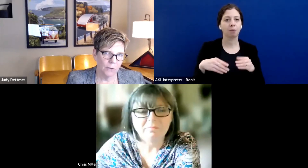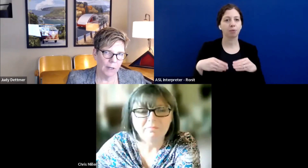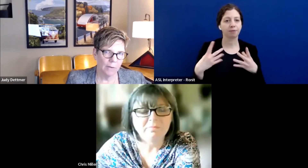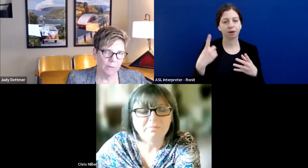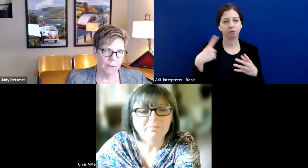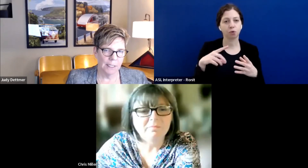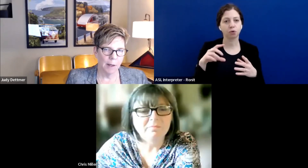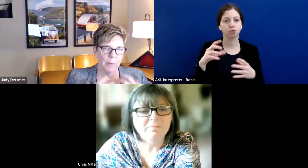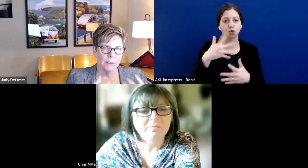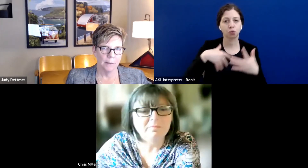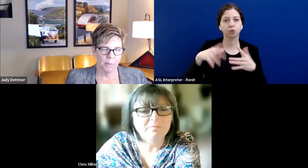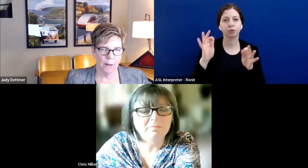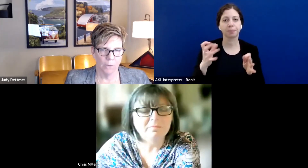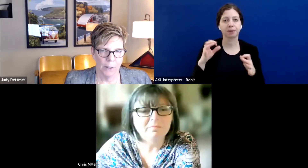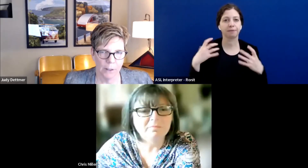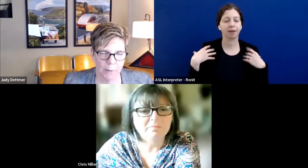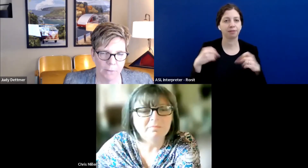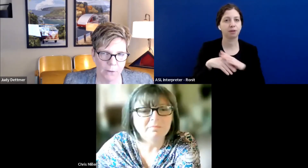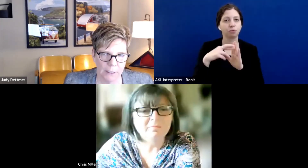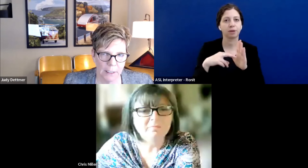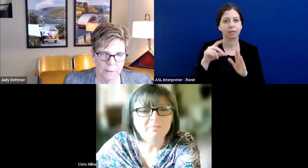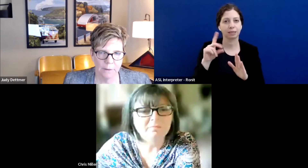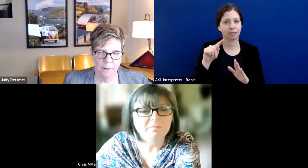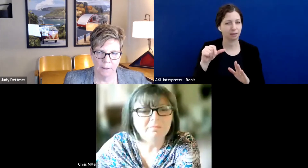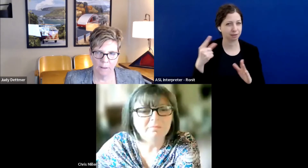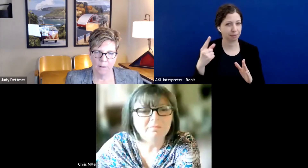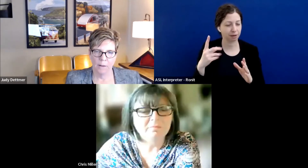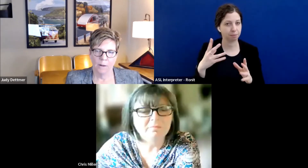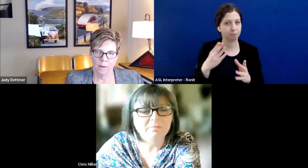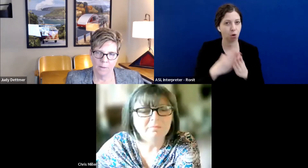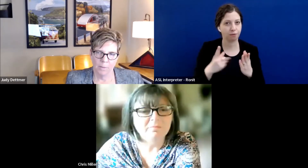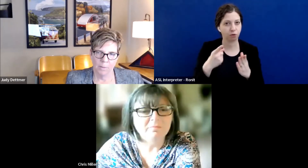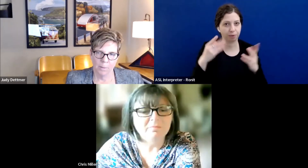data? Is that a built-in part of what you're going to be focused on?